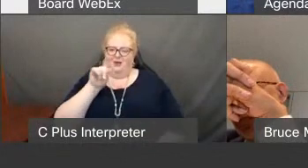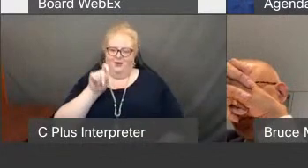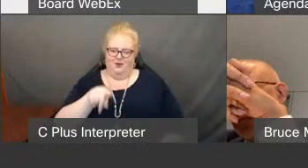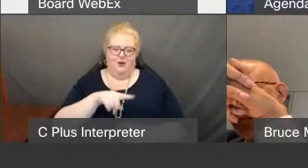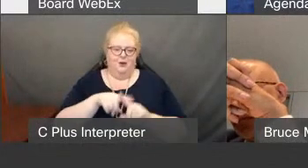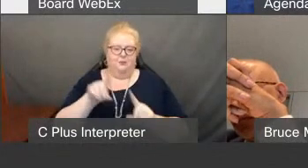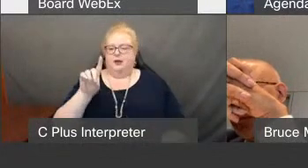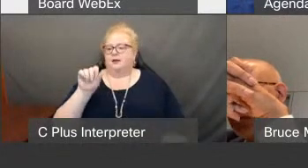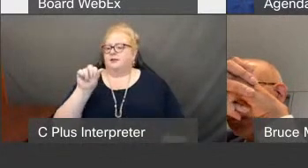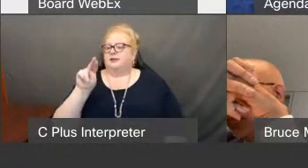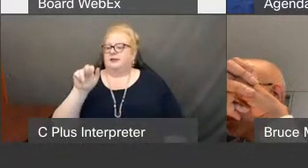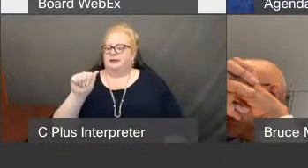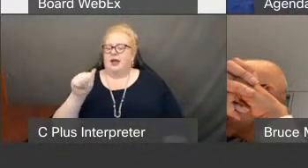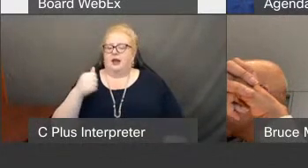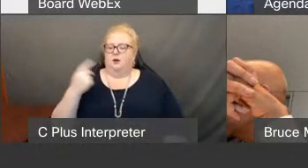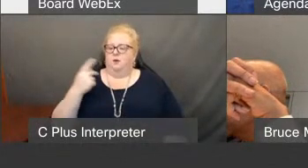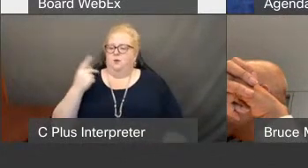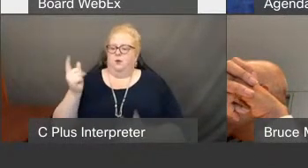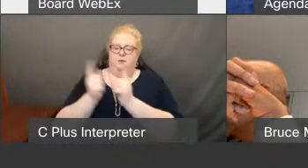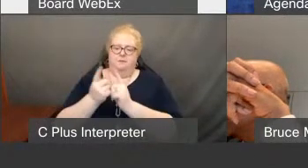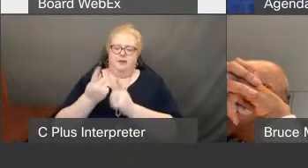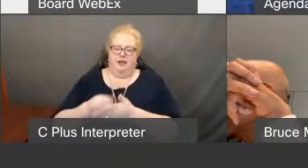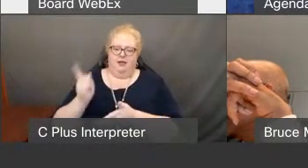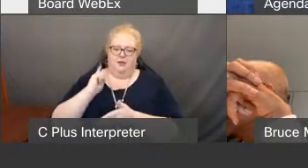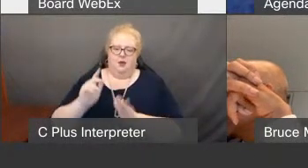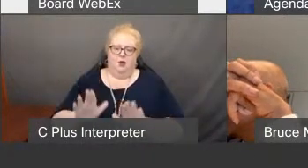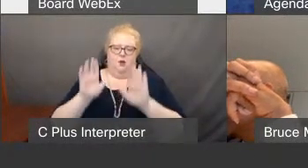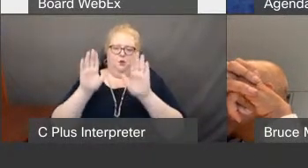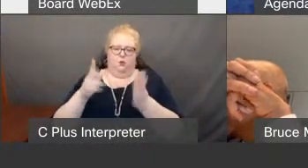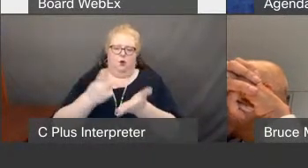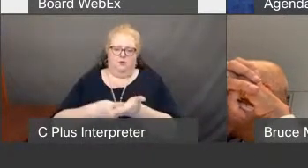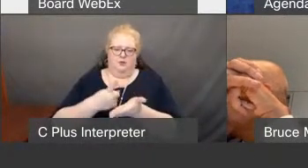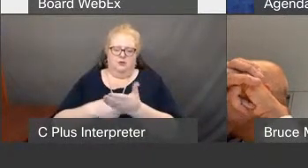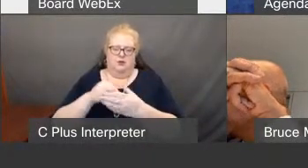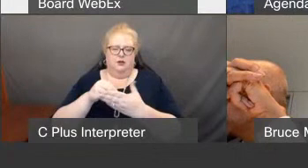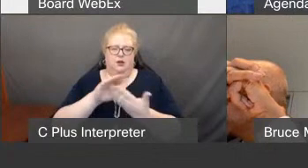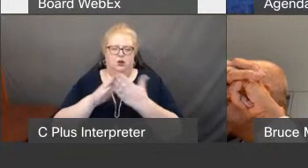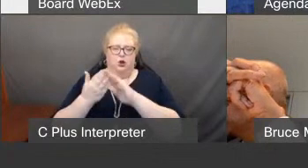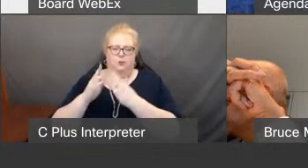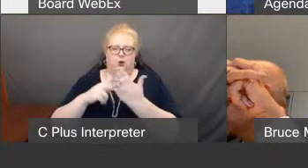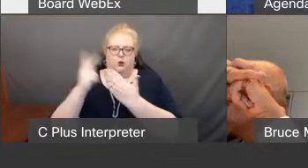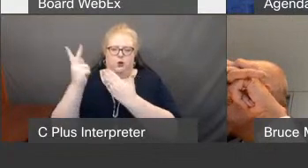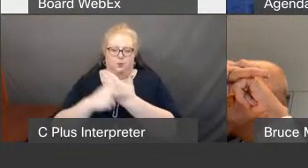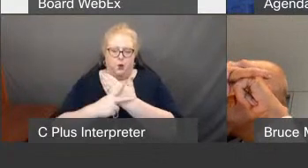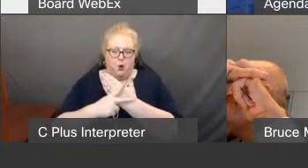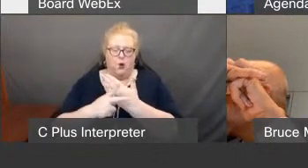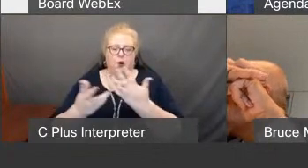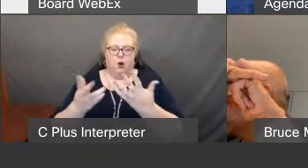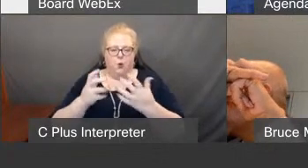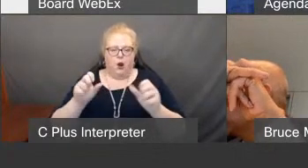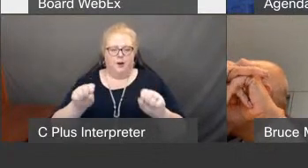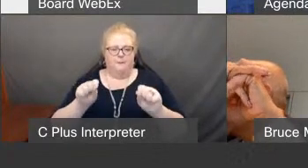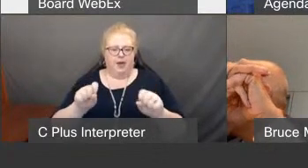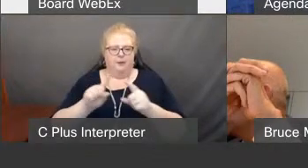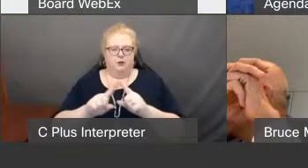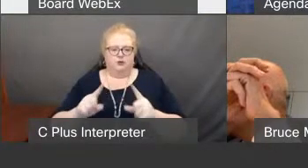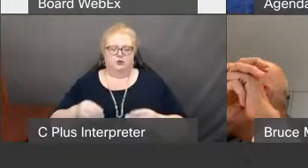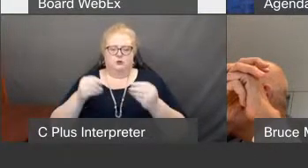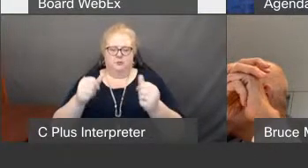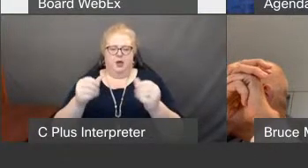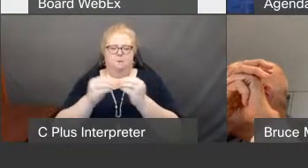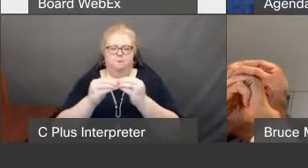I met last week, and we had a wonderful discussion in community programs and how we want to start be able to spend more time at our